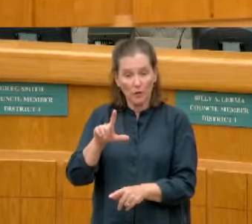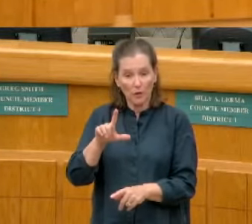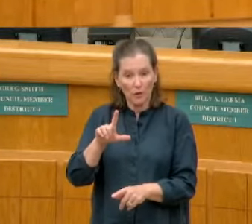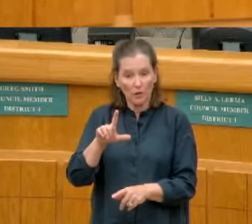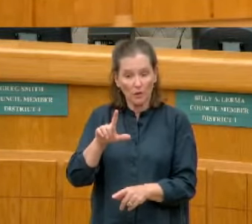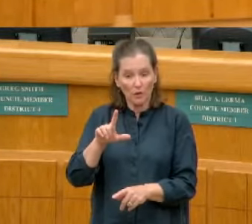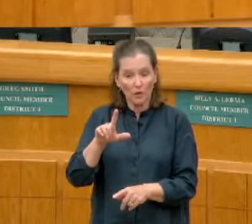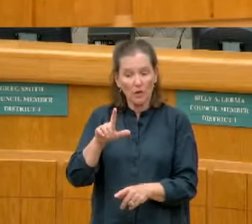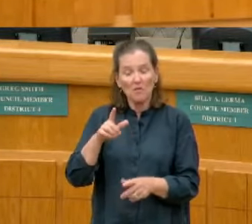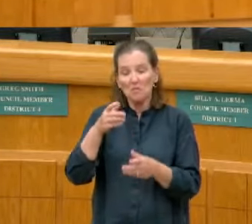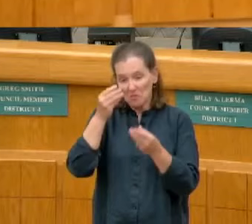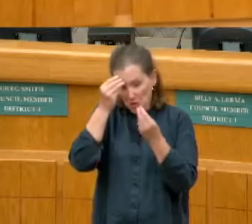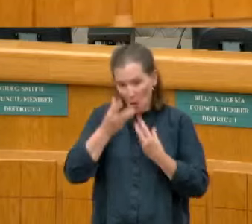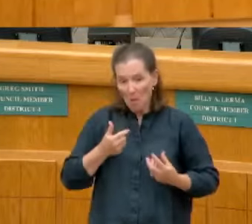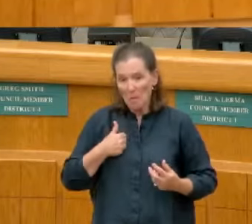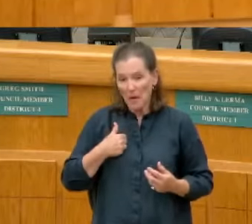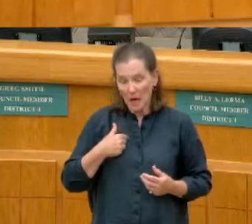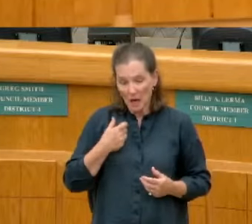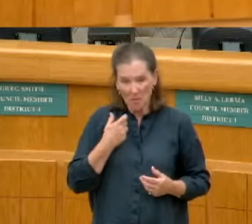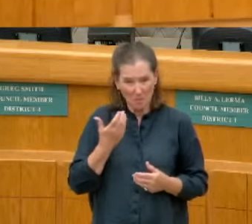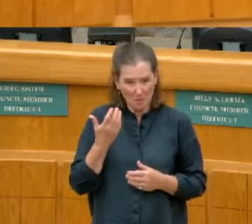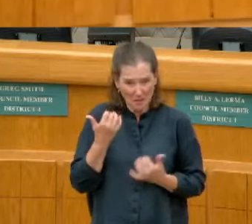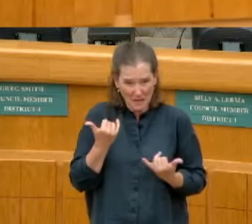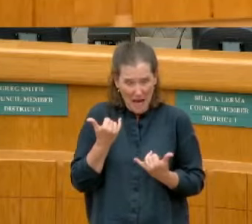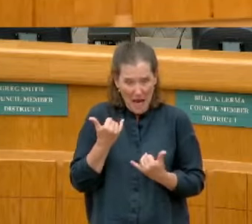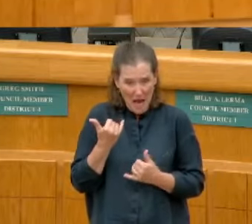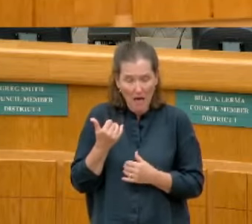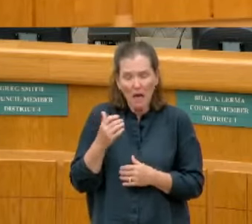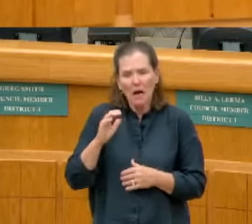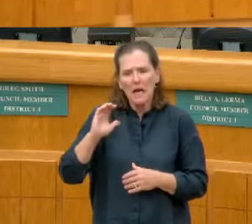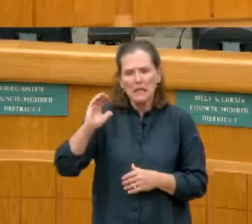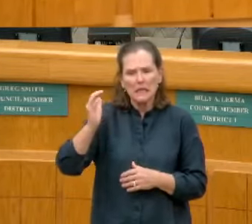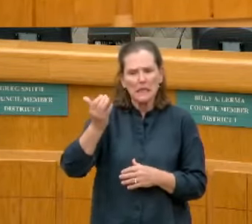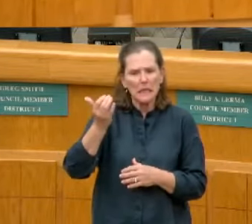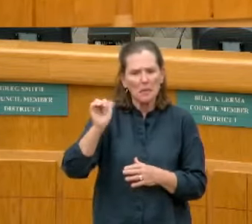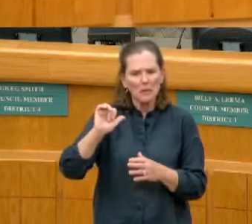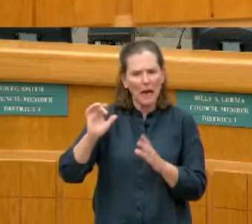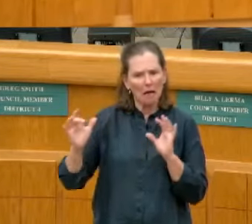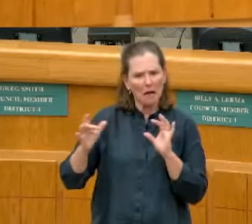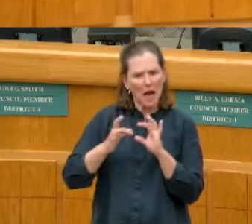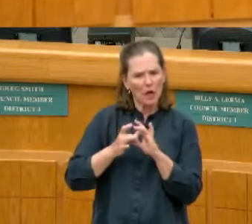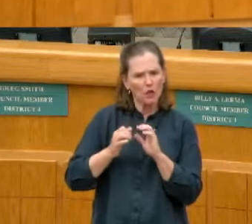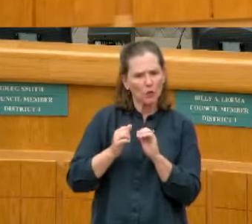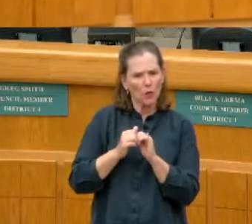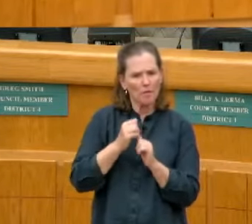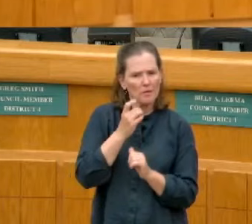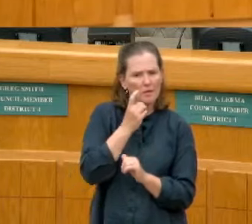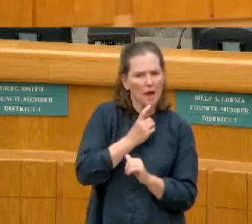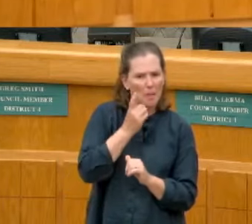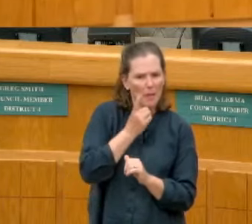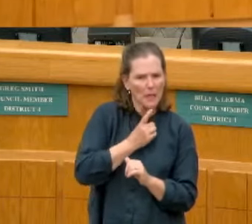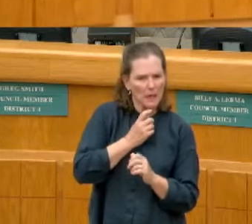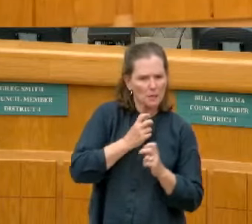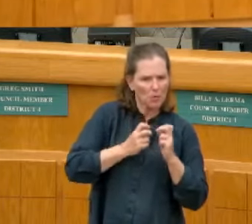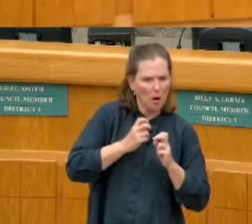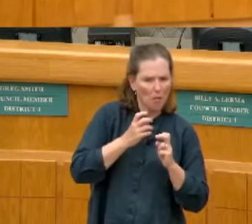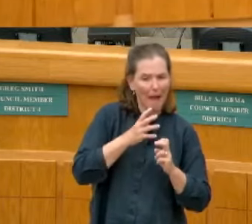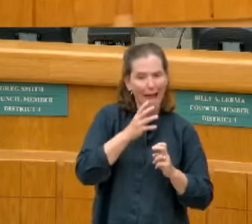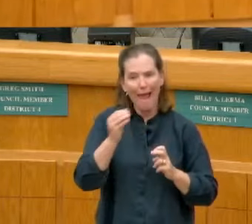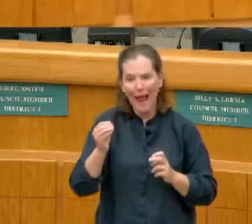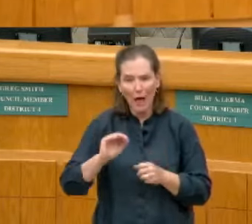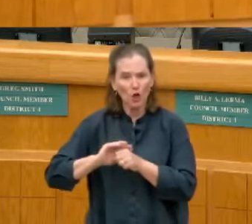diabetes, and they're seeing so much diabetes associated with COVID-19. This is not